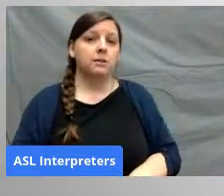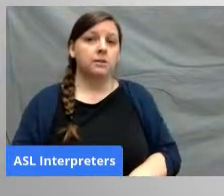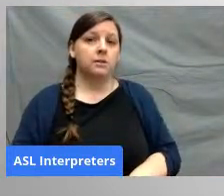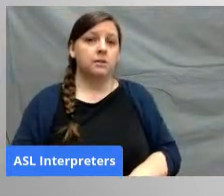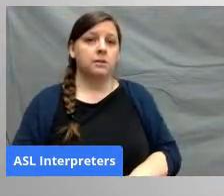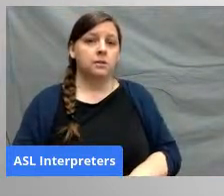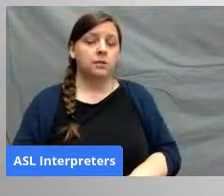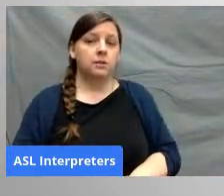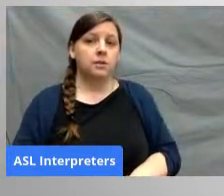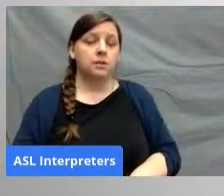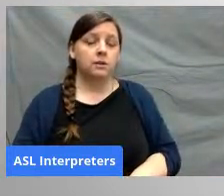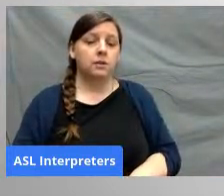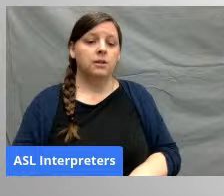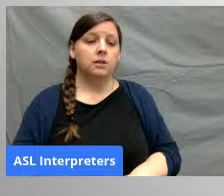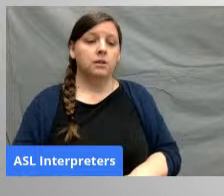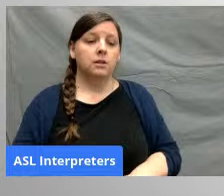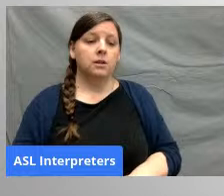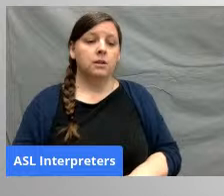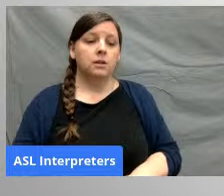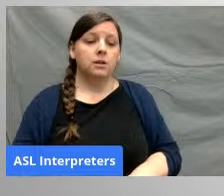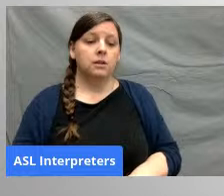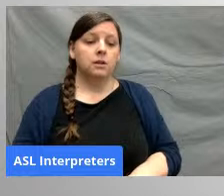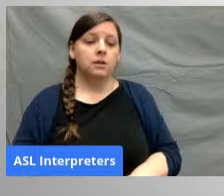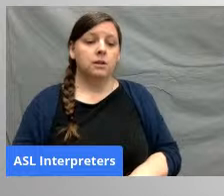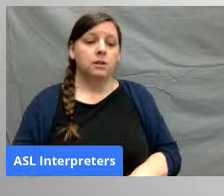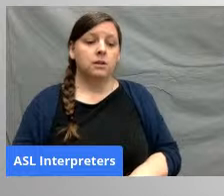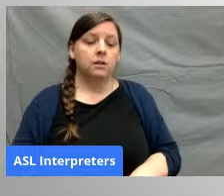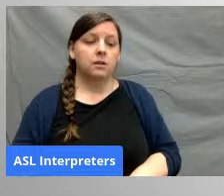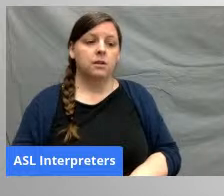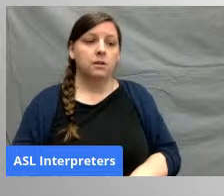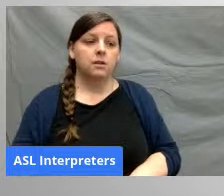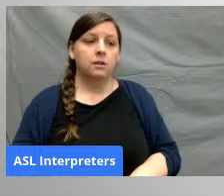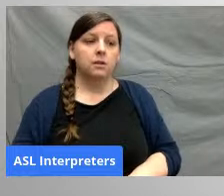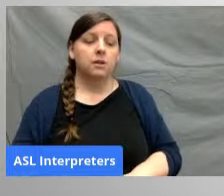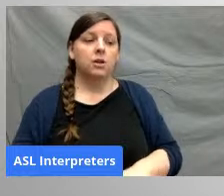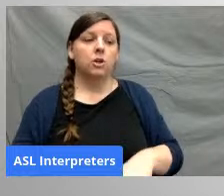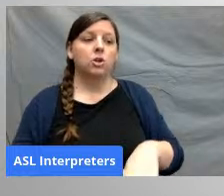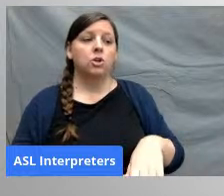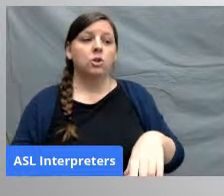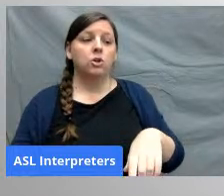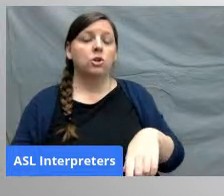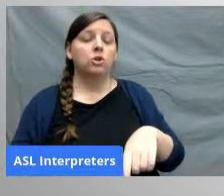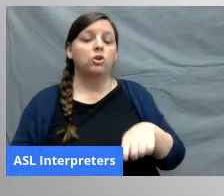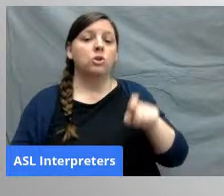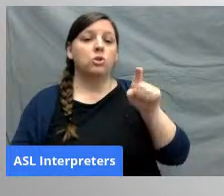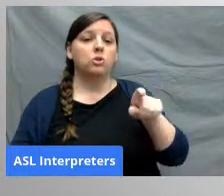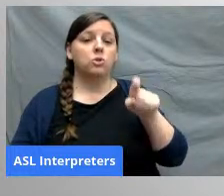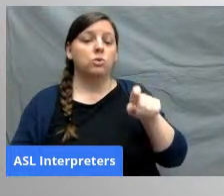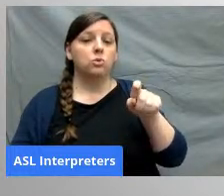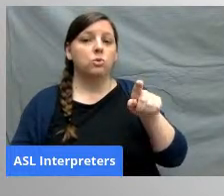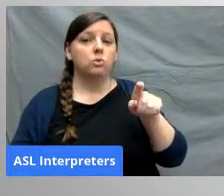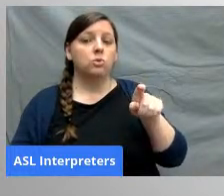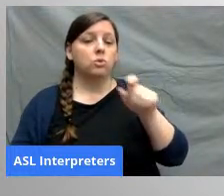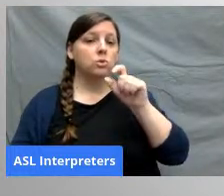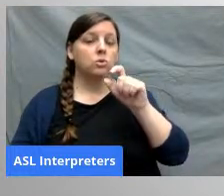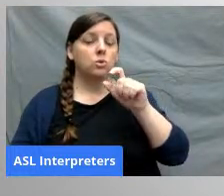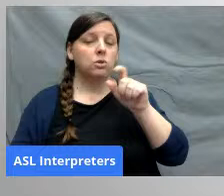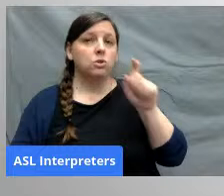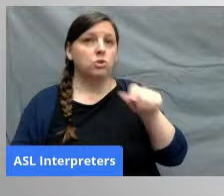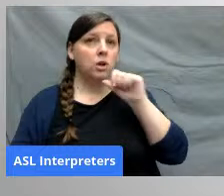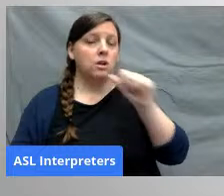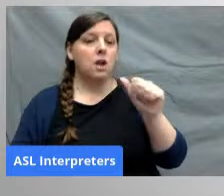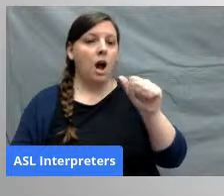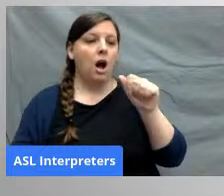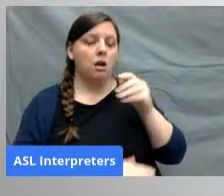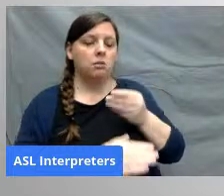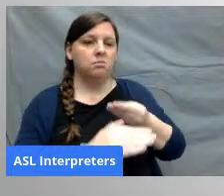that you should not undermine the authority of the local superintendent or intrude into responsibilities that properly belong to the superintendent,